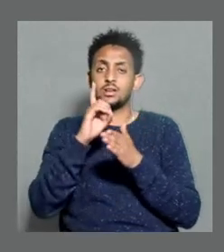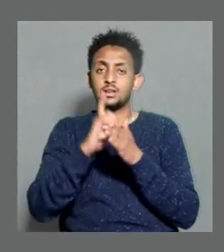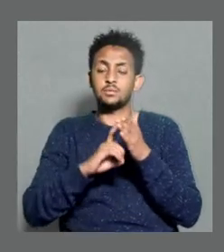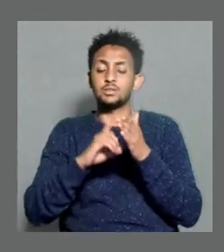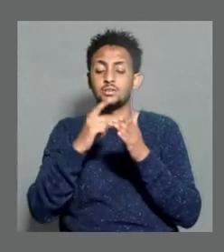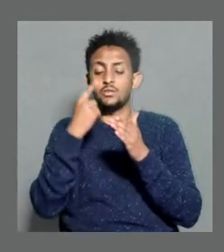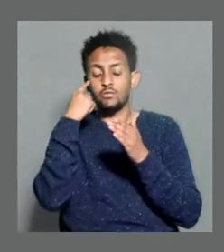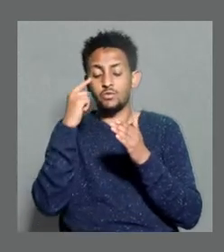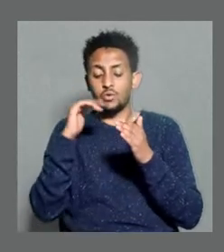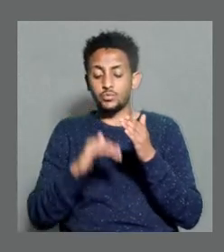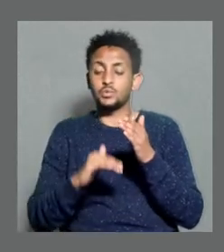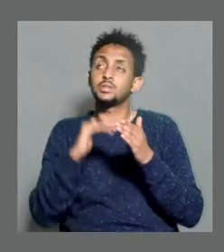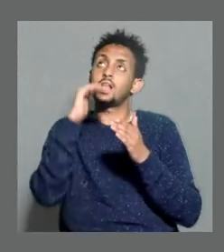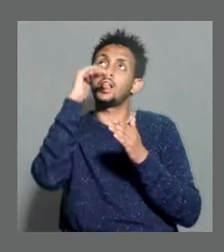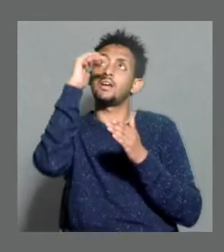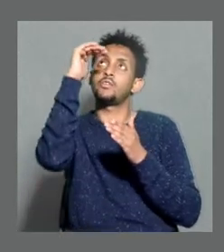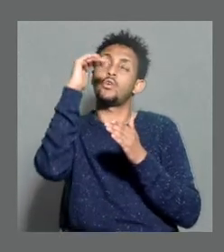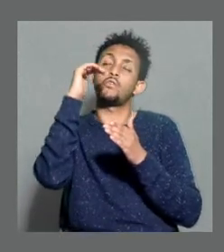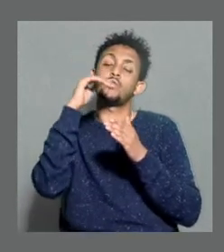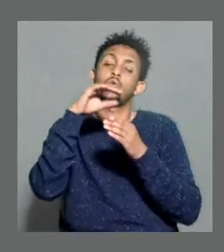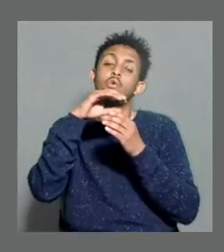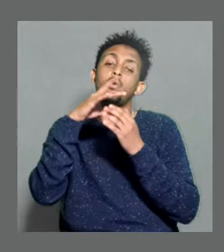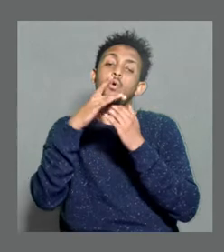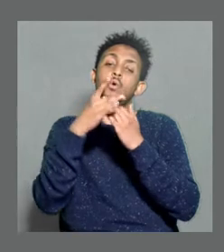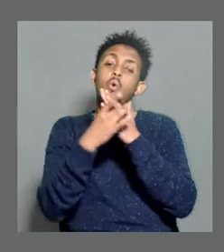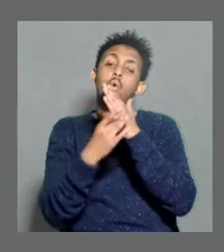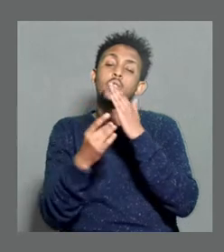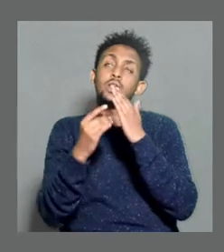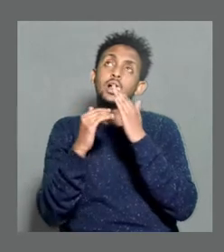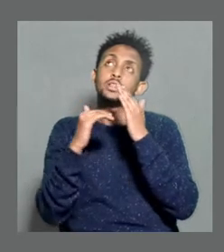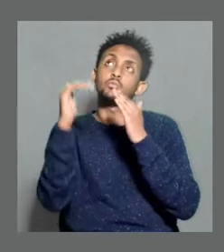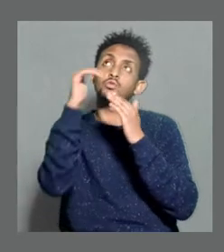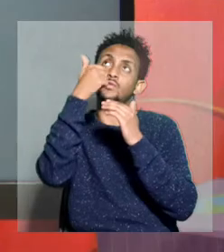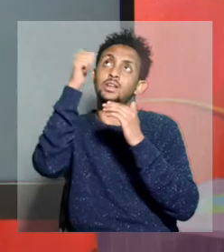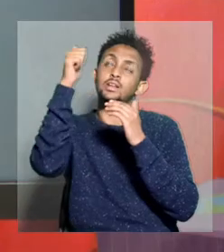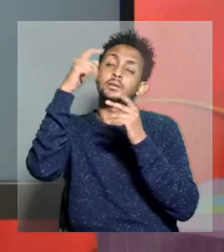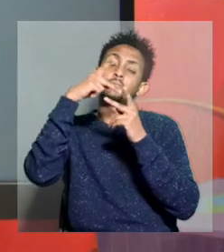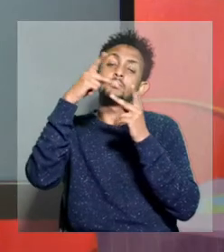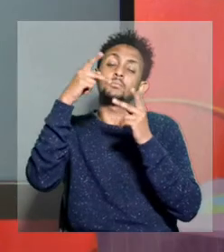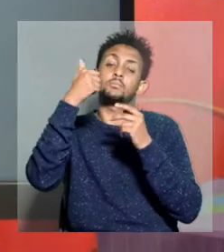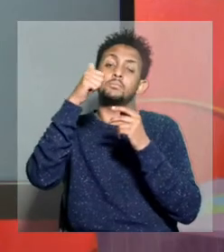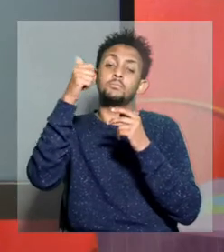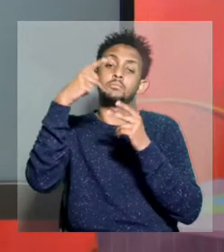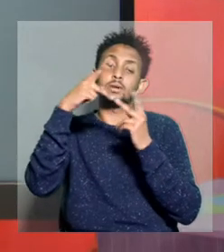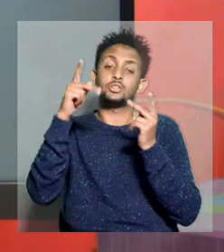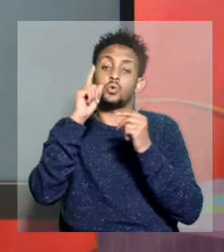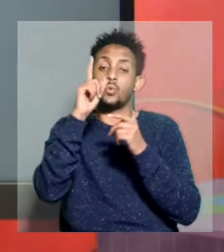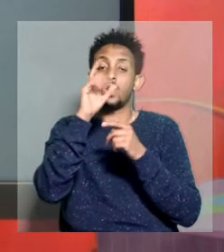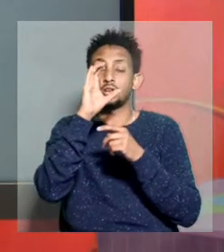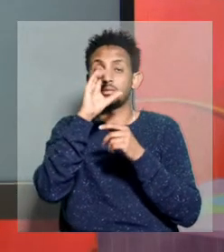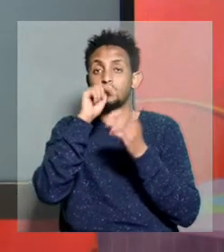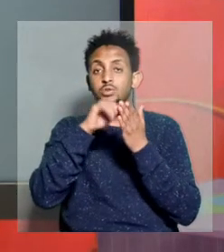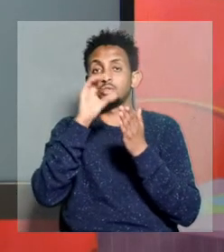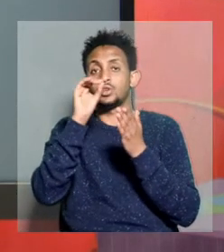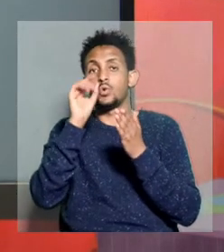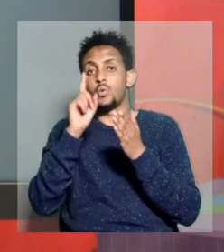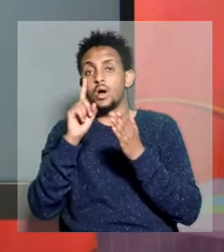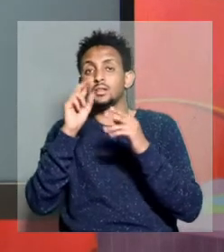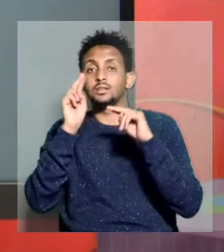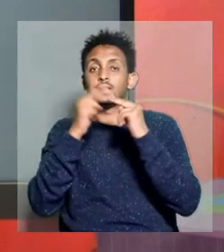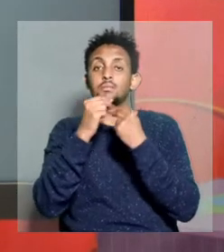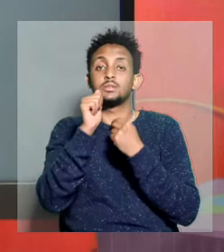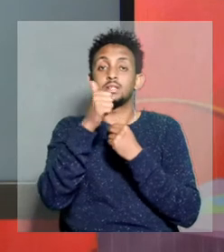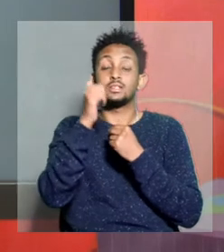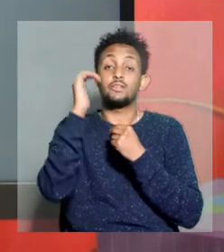from the base to the level of the oil? Note that the atmospheric pressure is this. You see, 1.01 times 10 to the power of 5